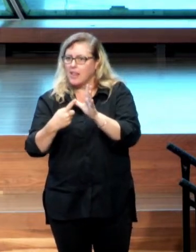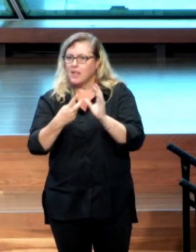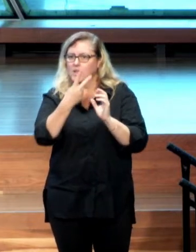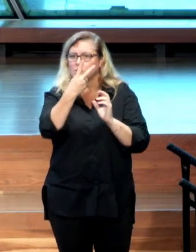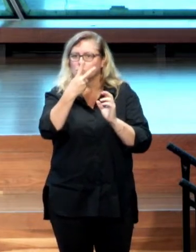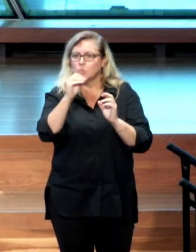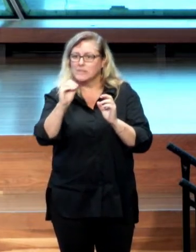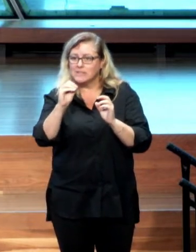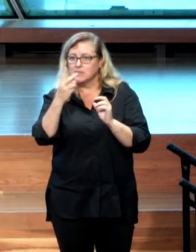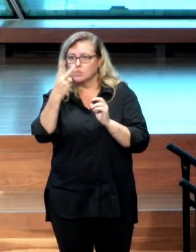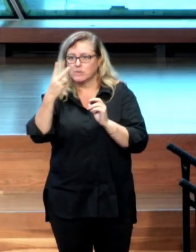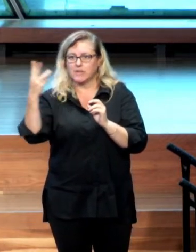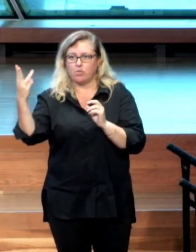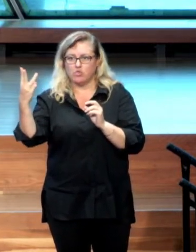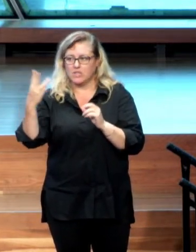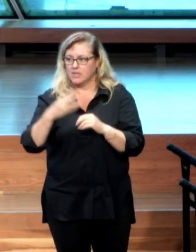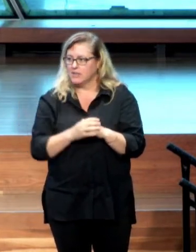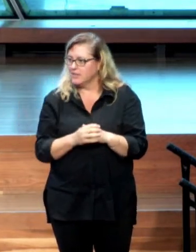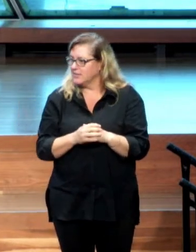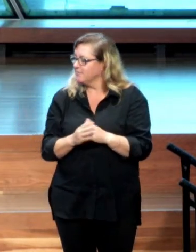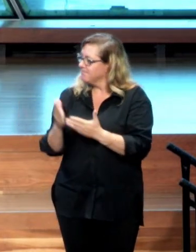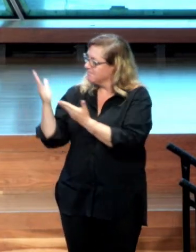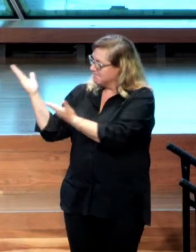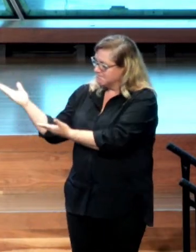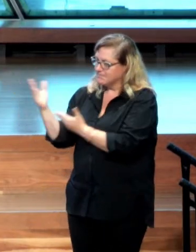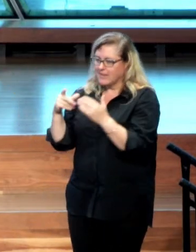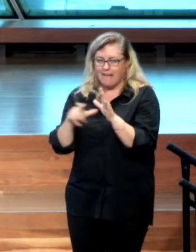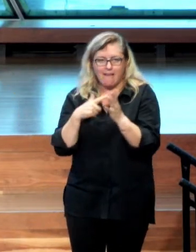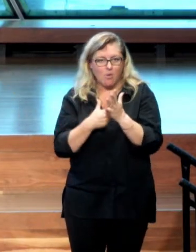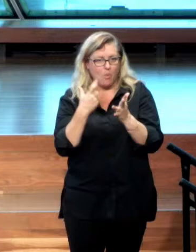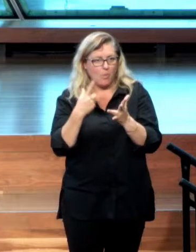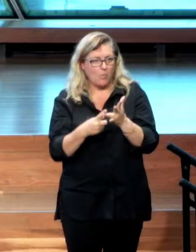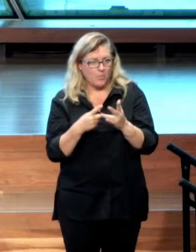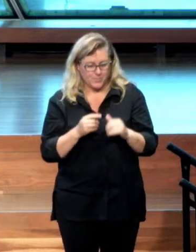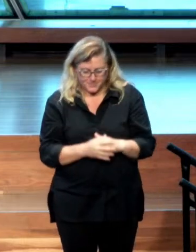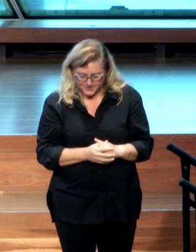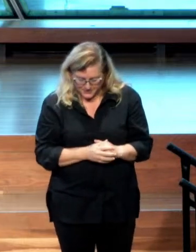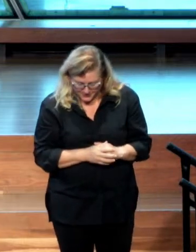VPLA2023. So Caro, back to you.